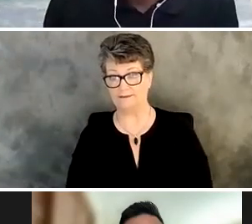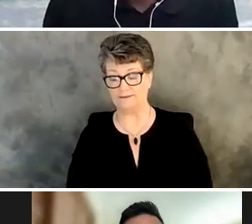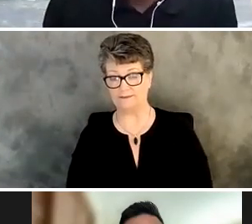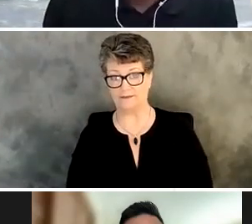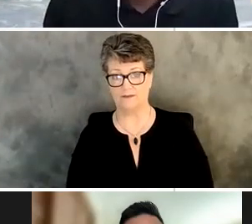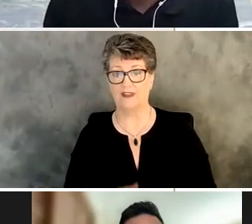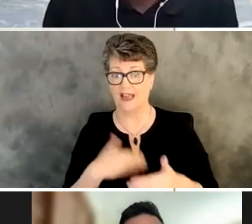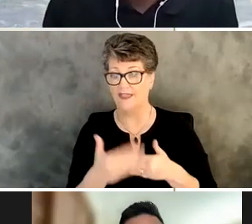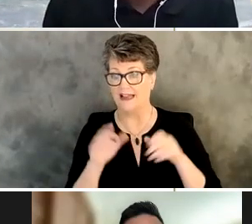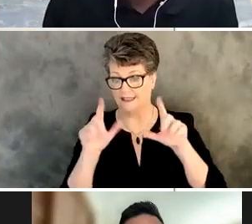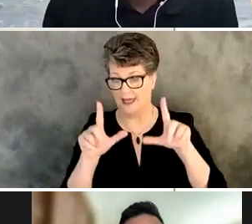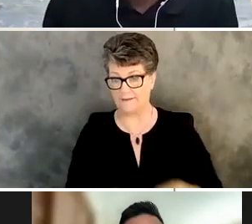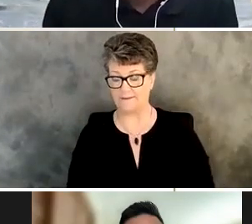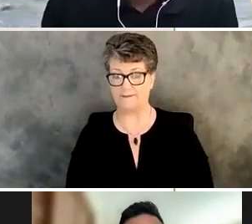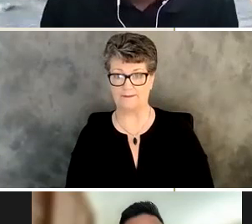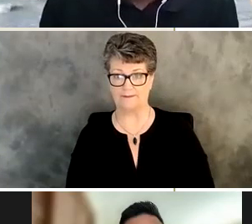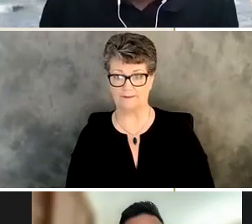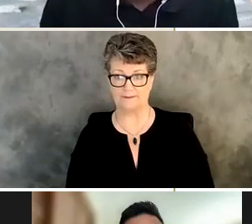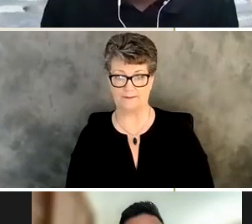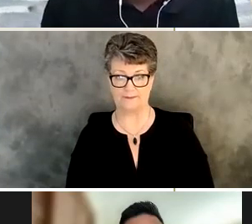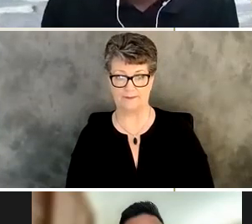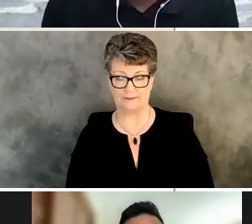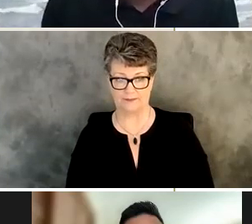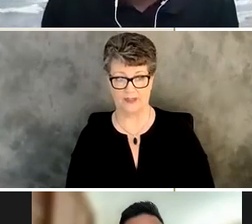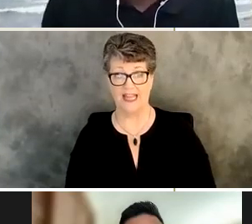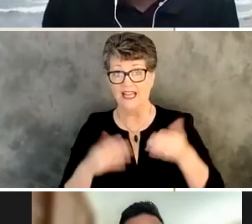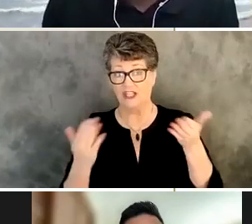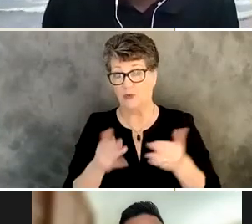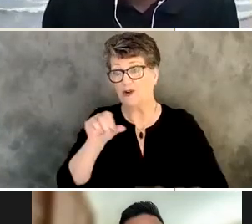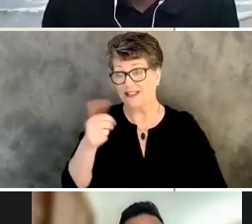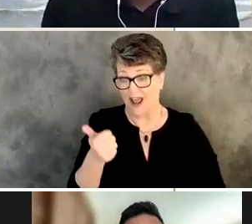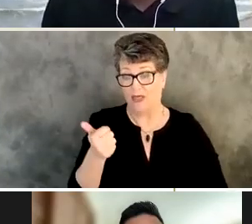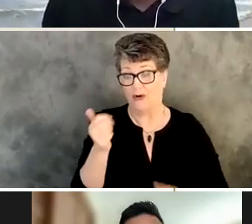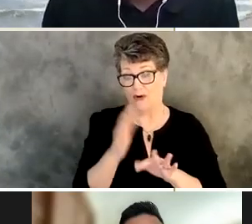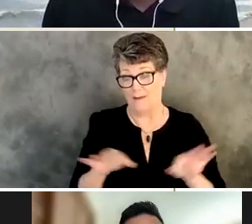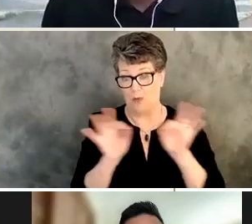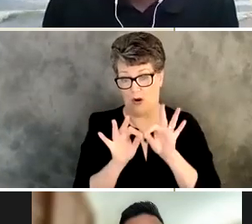Next slide, please. So here is another very important